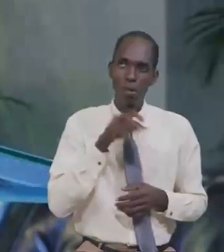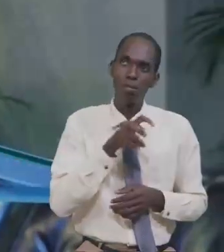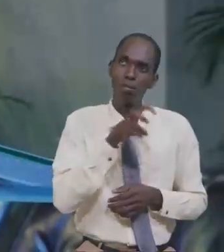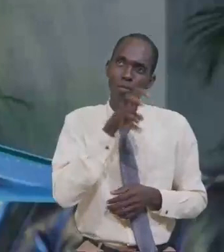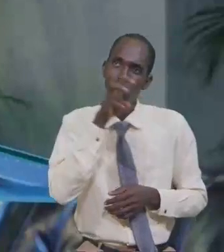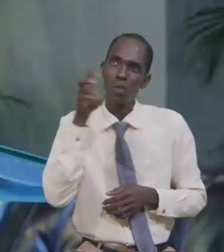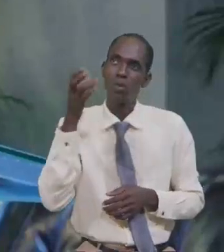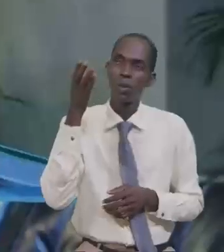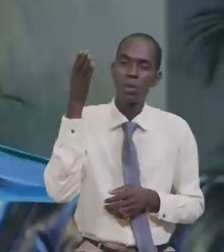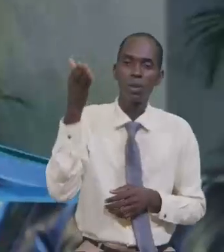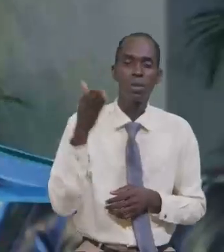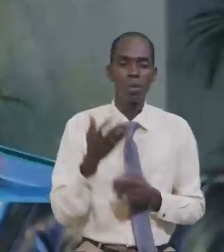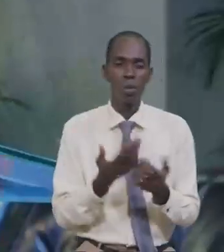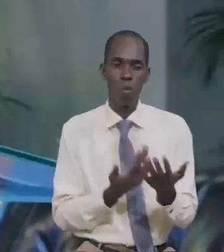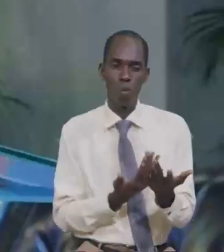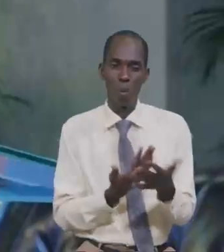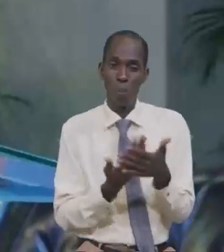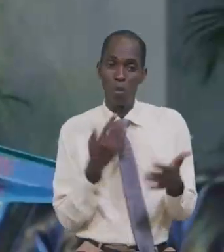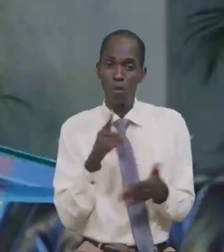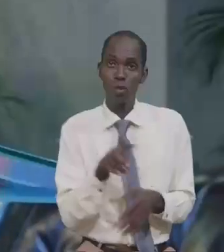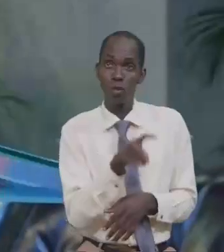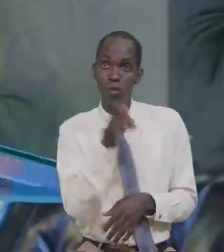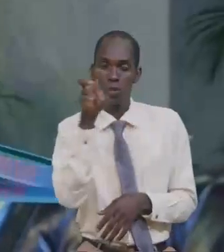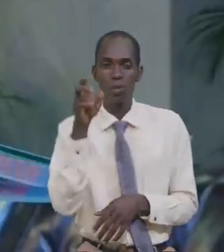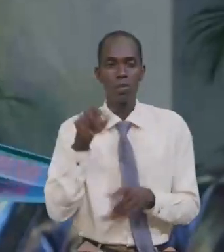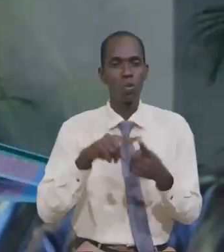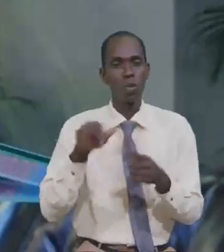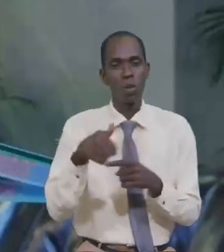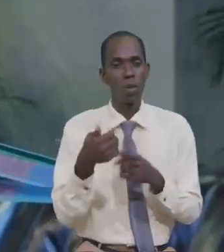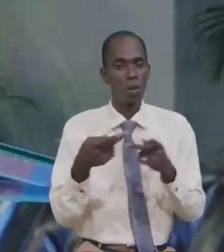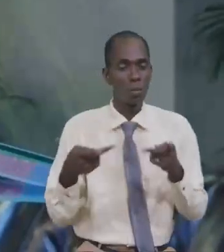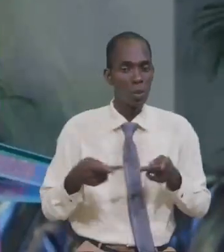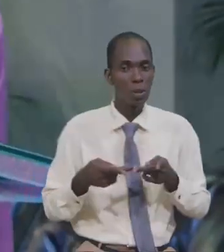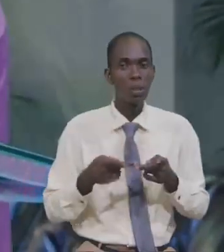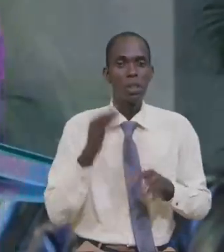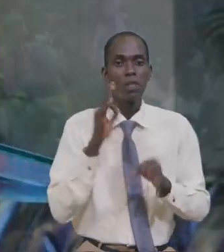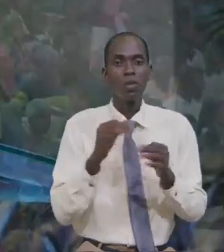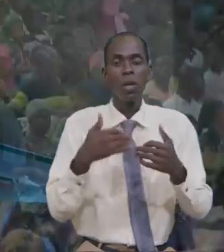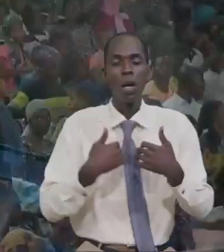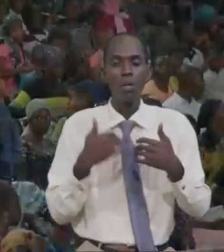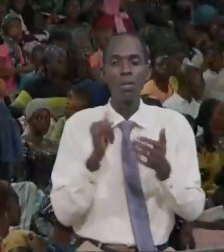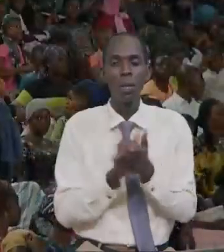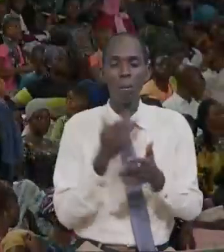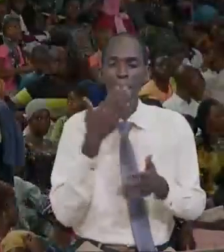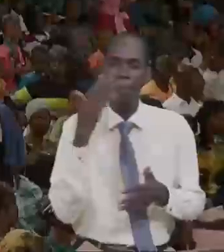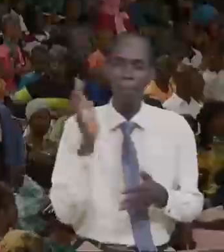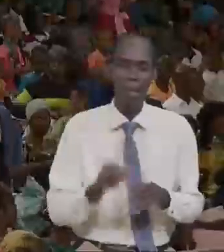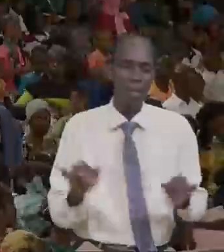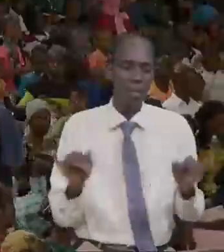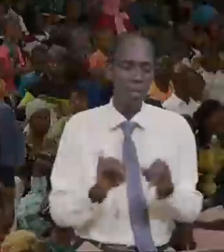know, that new country will not change you. That new country will not change your circumstance. And you carry